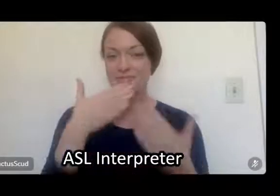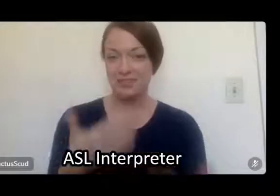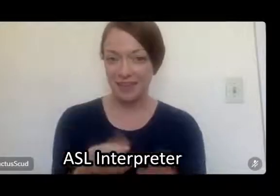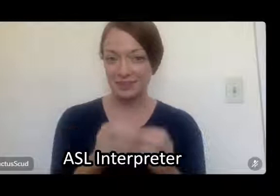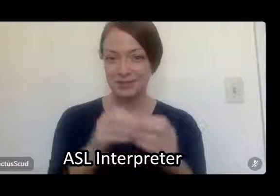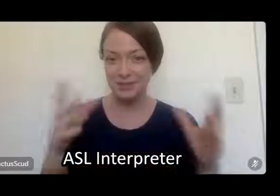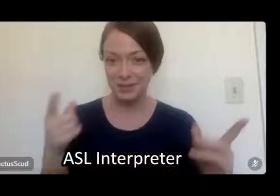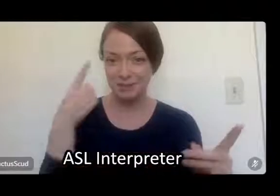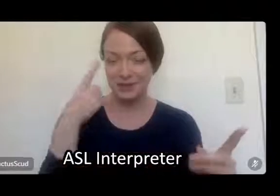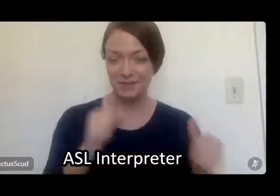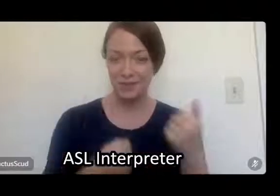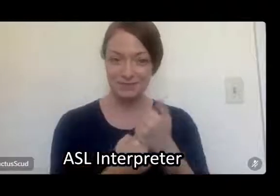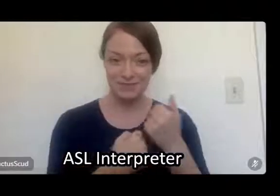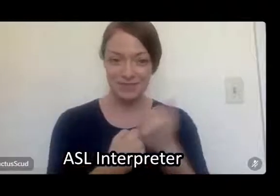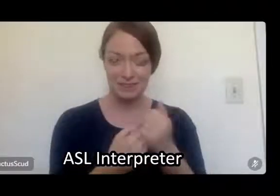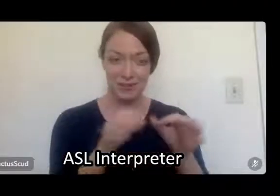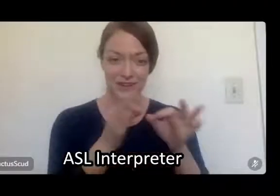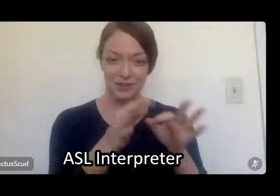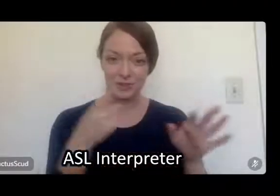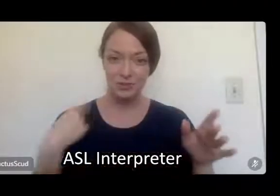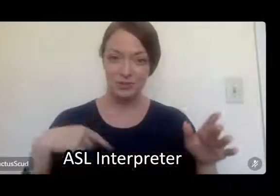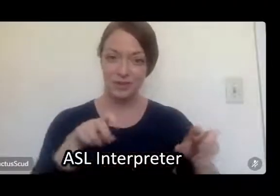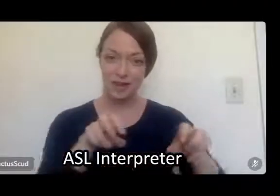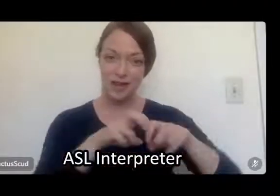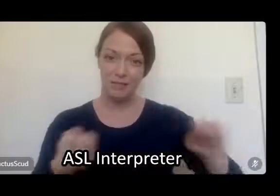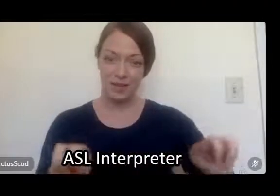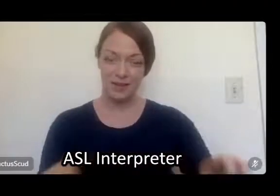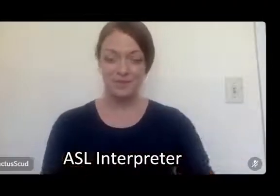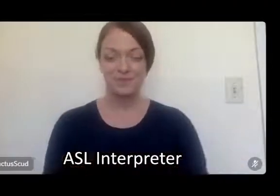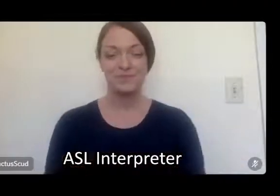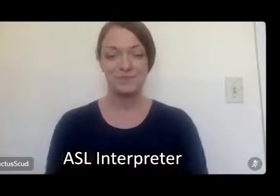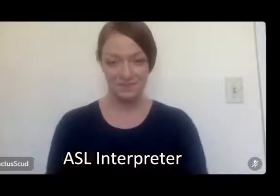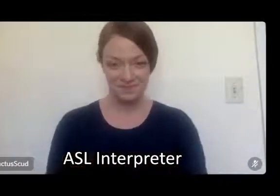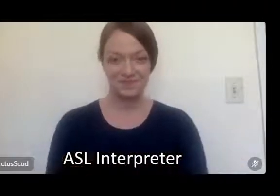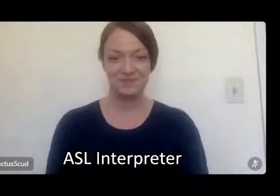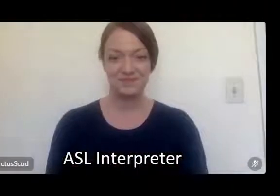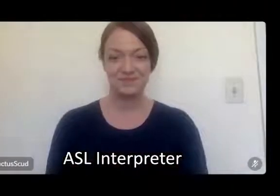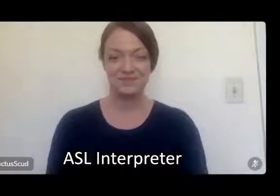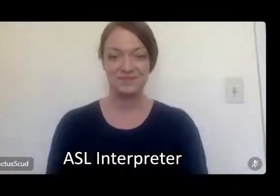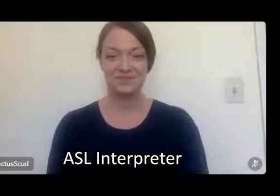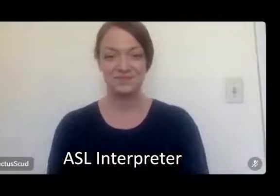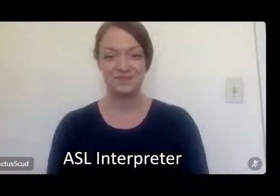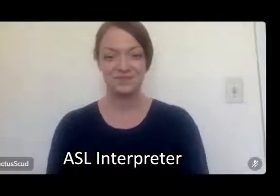for everything you've done and made this event so much better and more accessible.